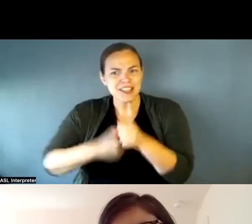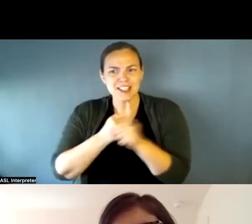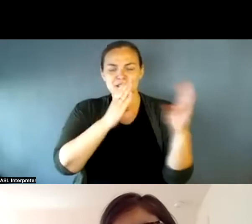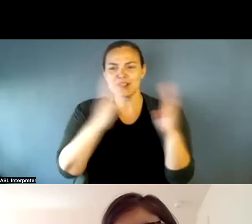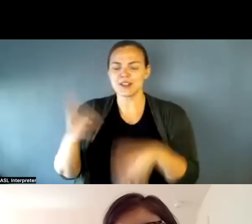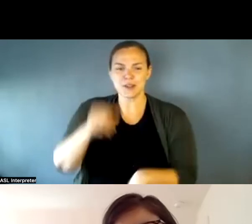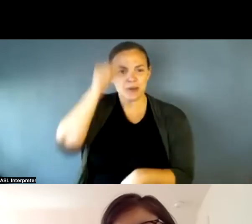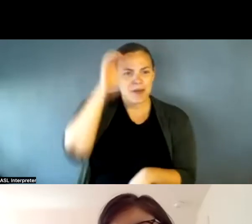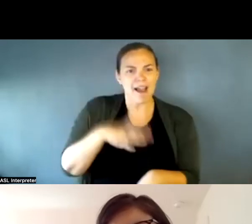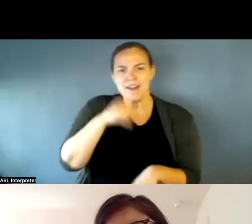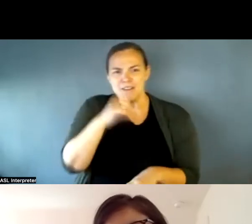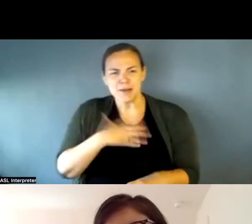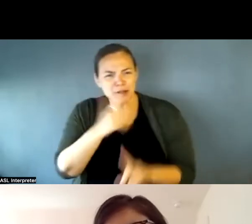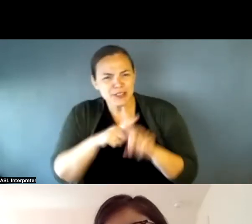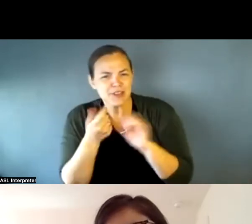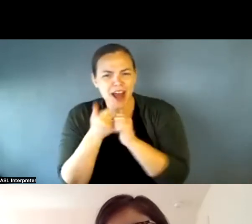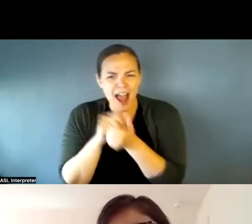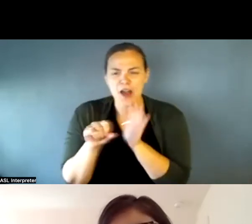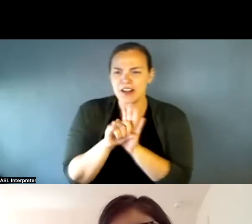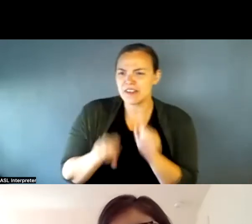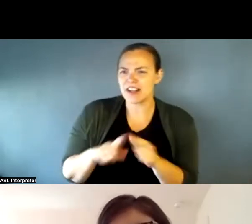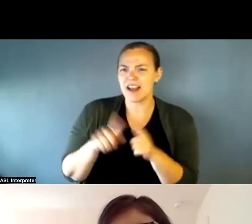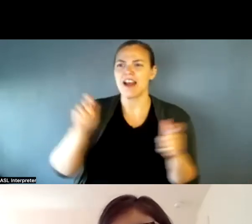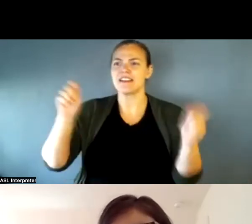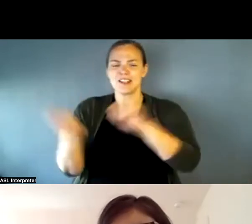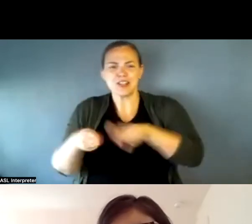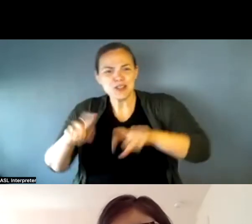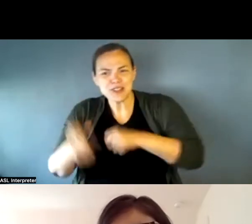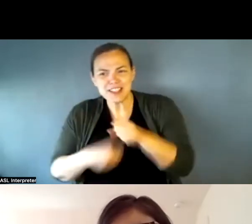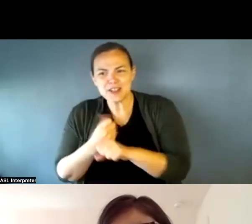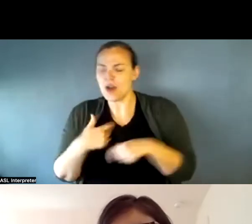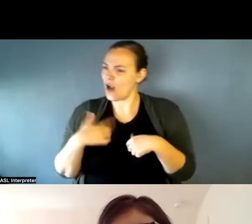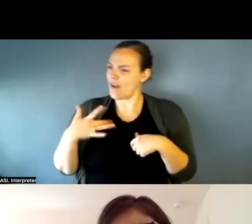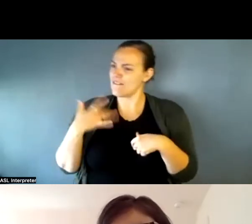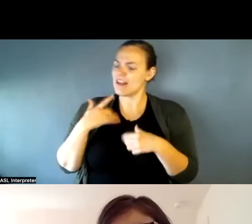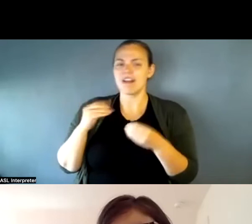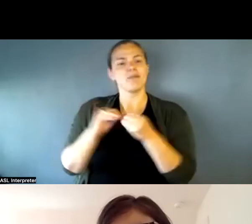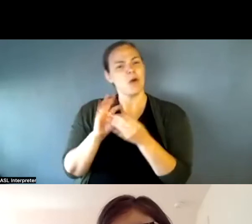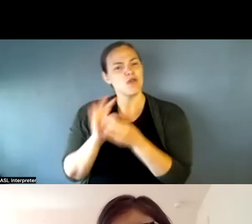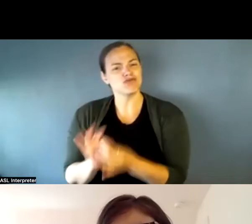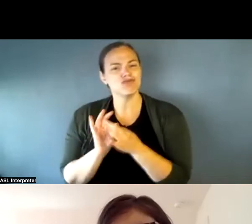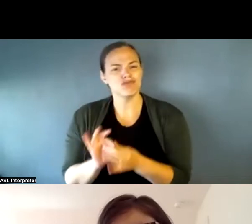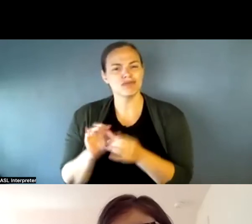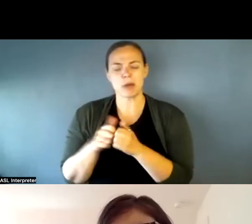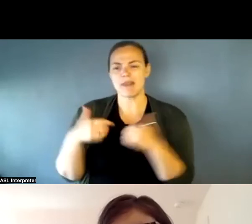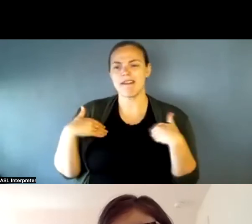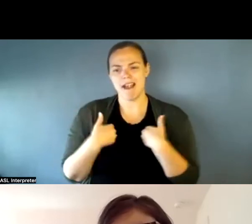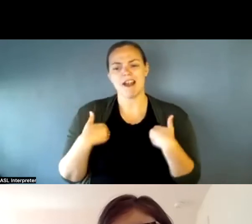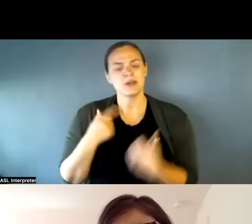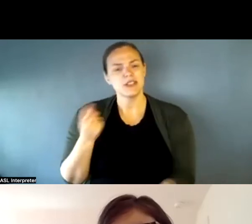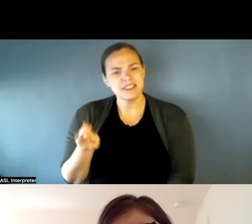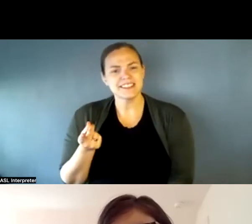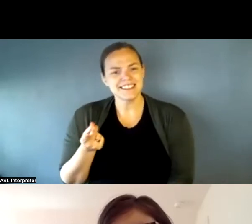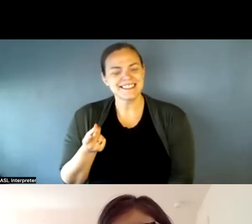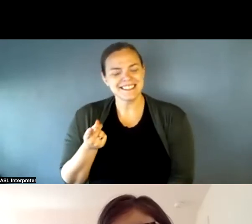and females look different and how they change through the year, I feel, more connected to these animals